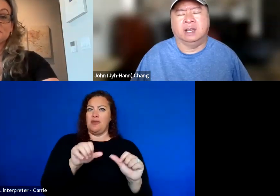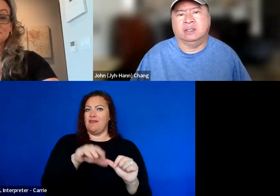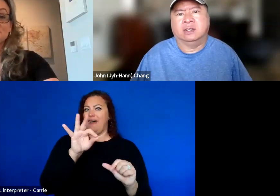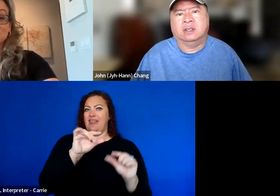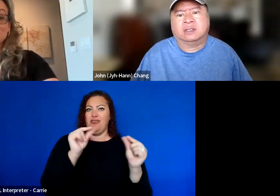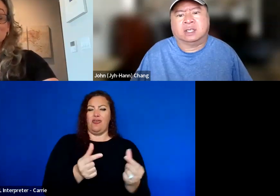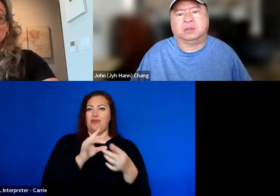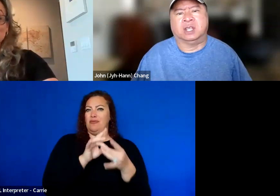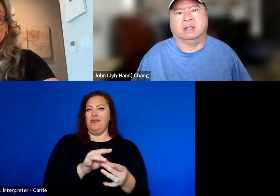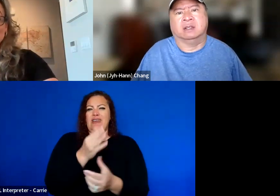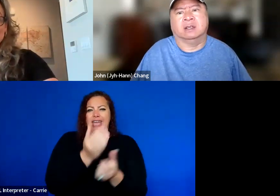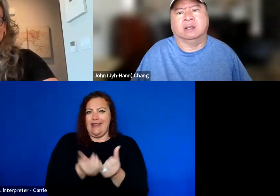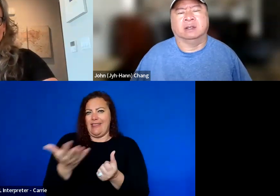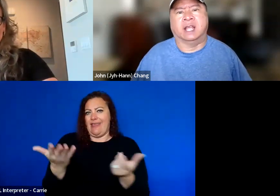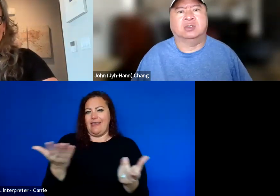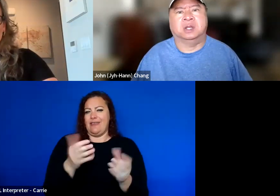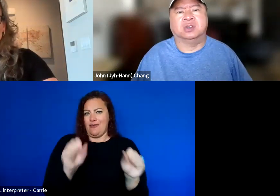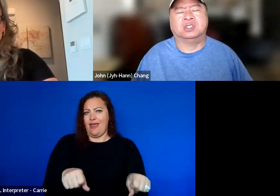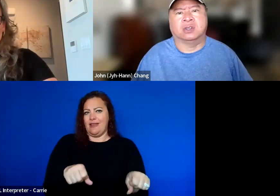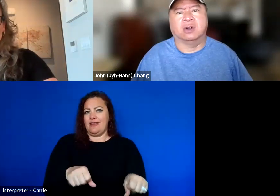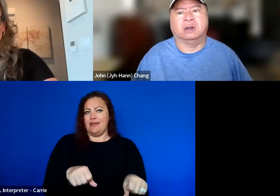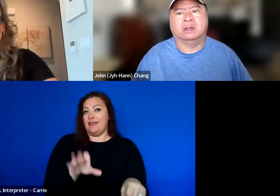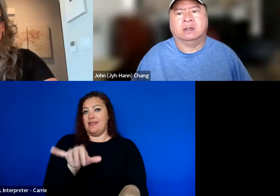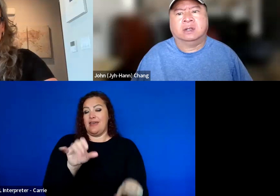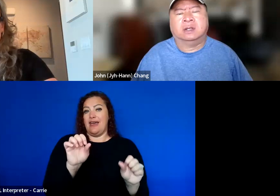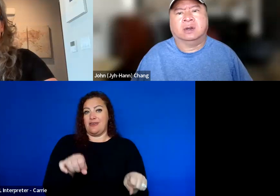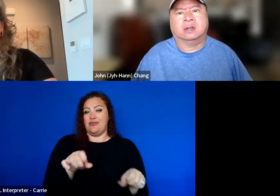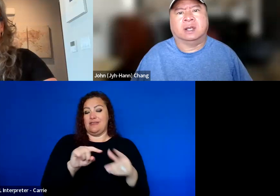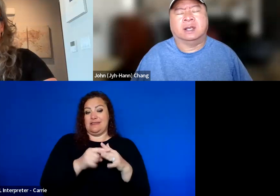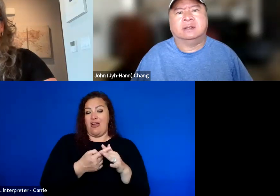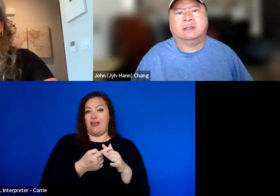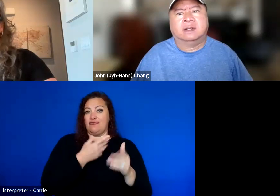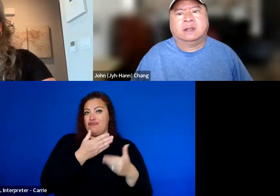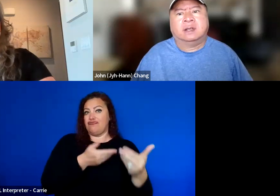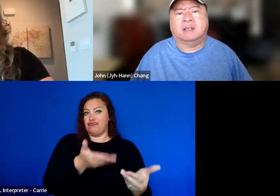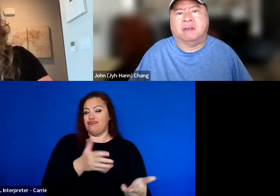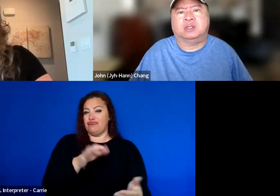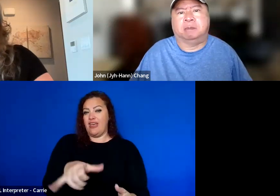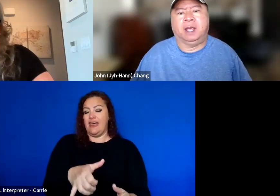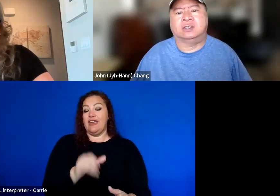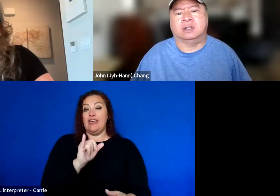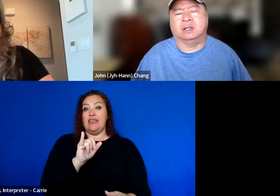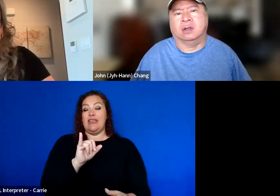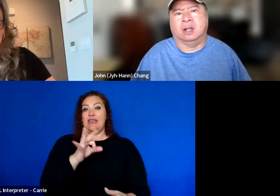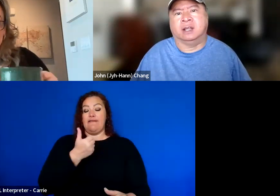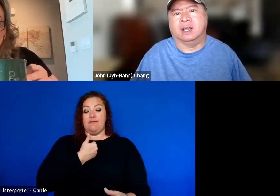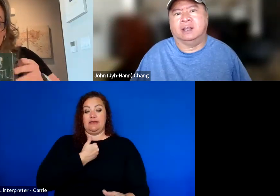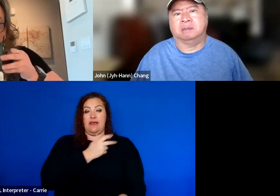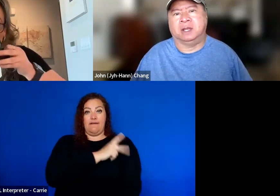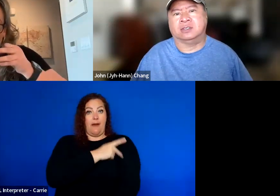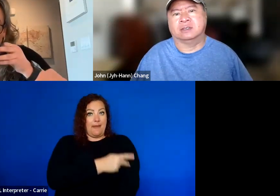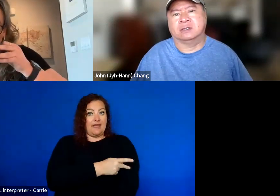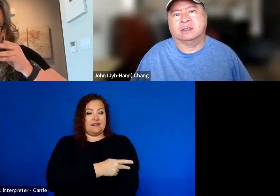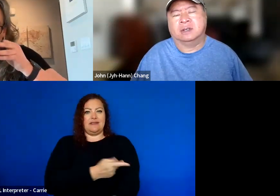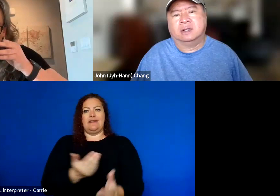anything, any subset. That could be a good start, and if I was a patient, and again, I